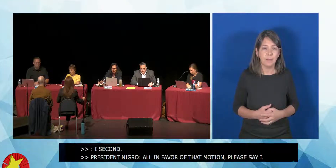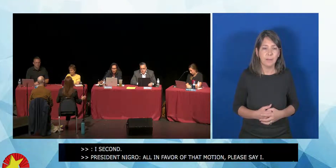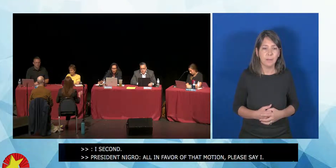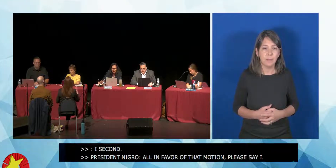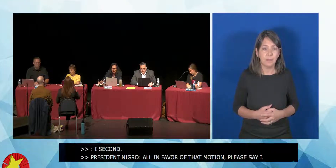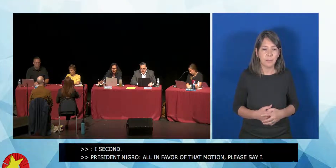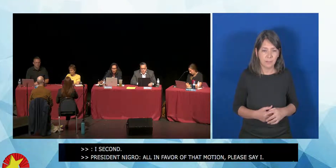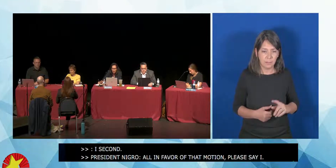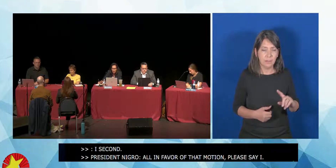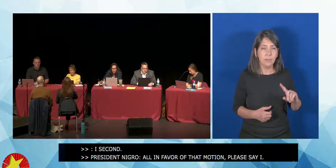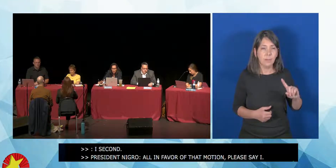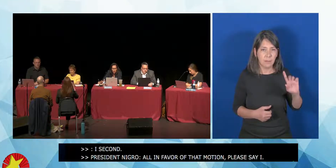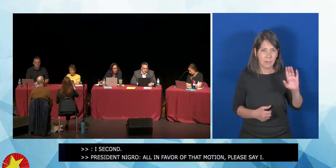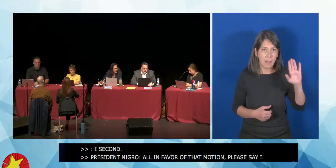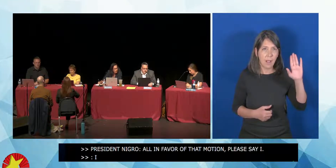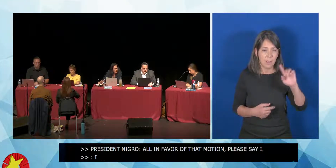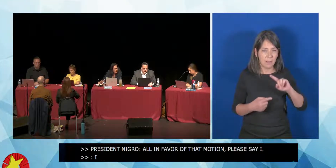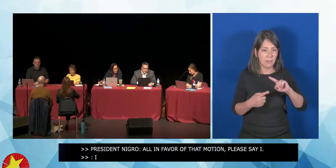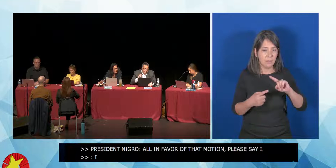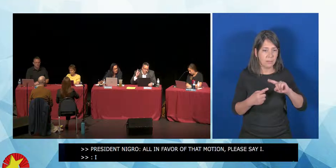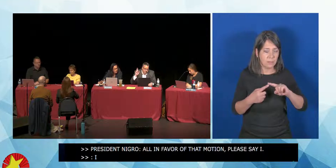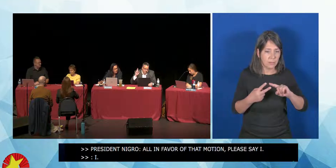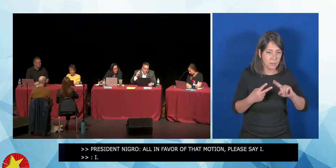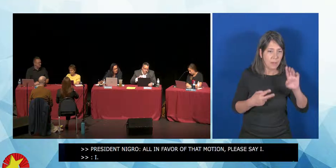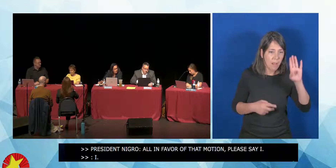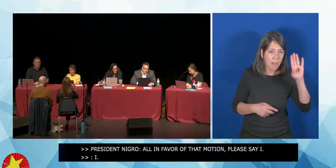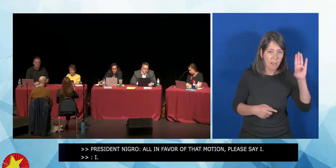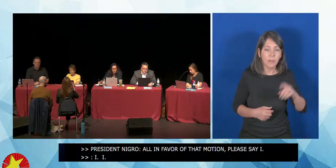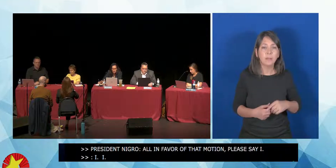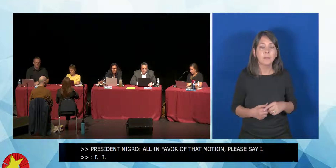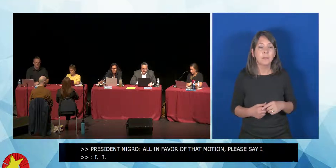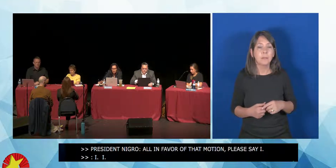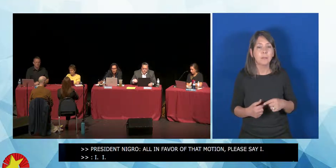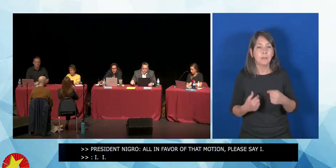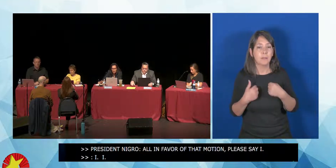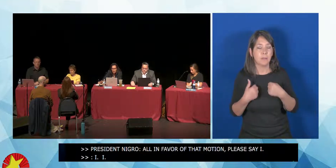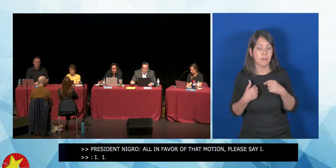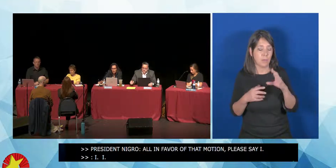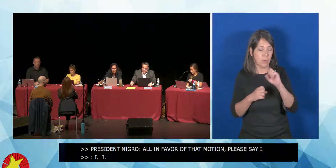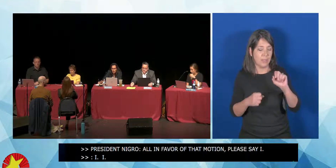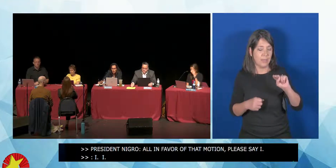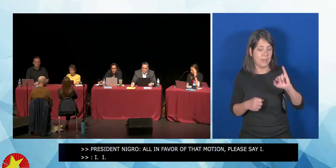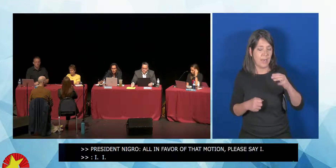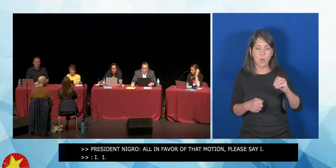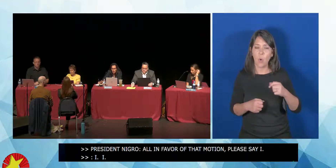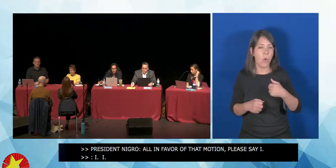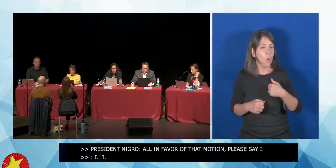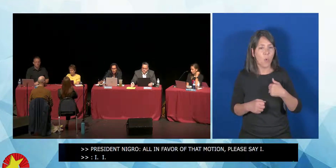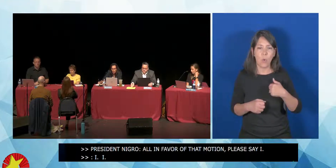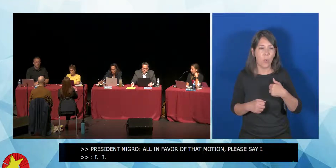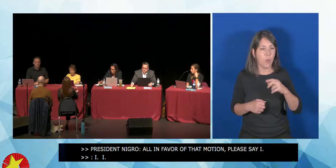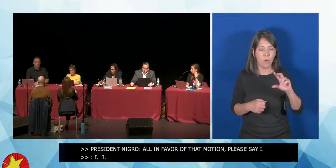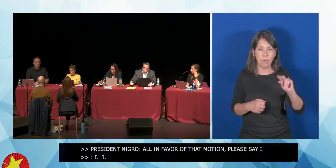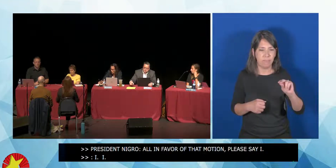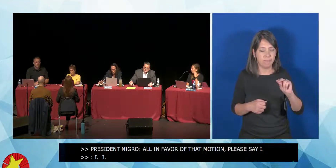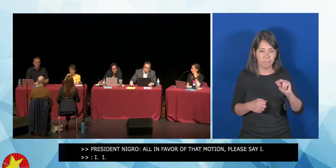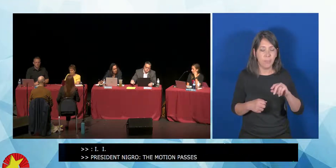Aye. Okay. Nay would be me. The motion passes. Those are removed from the consent